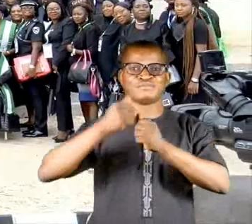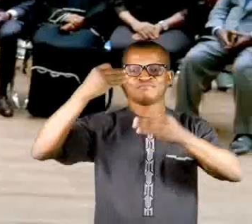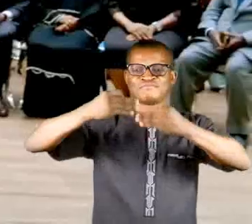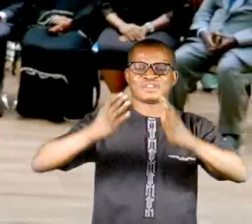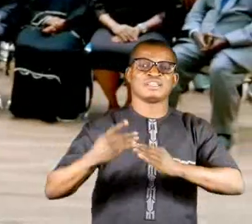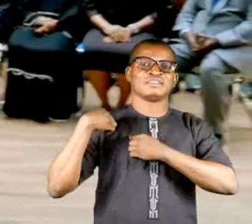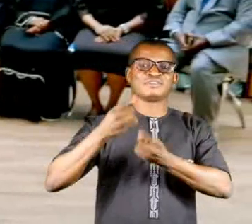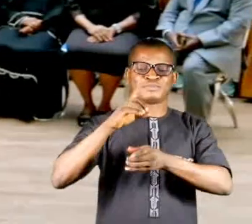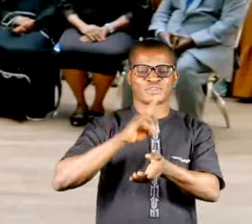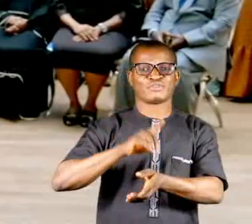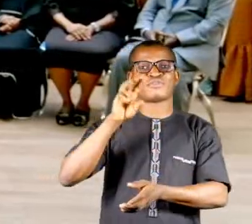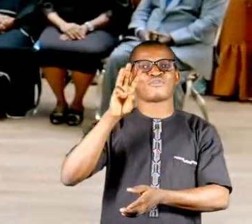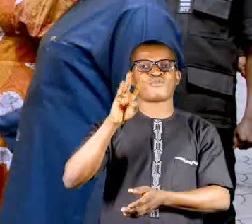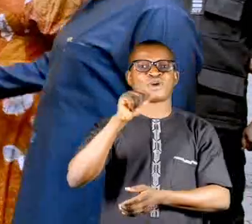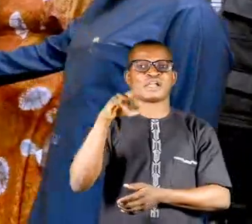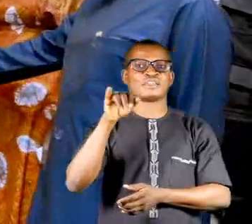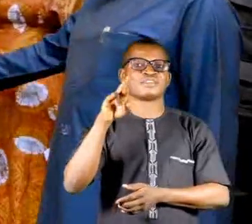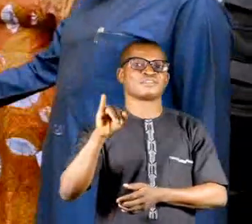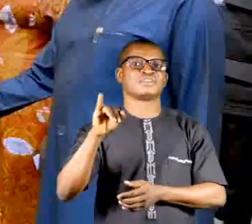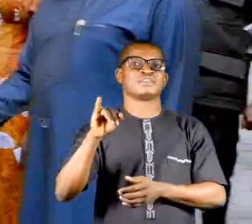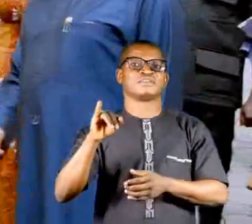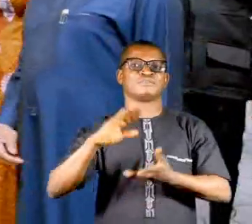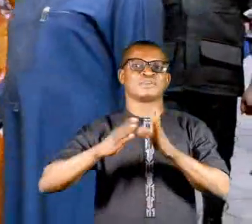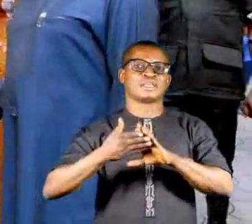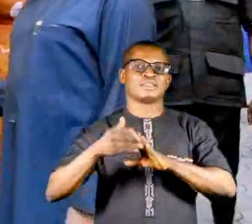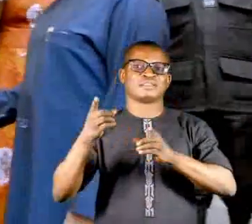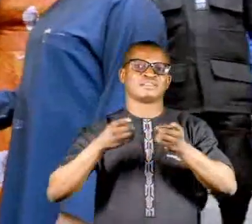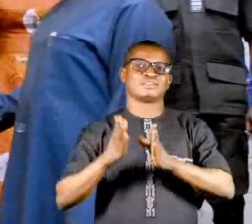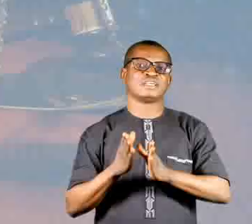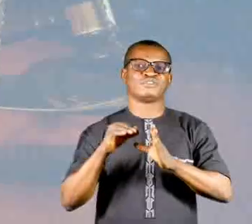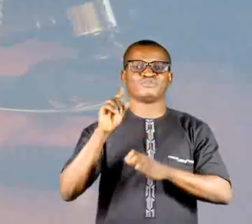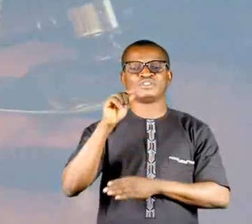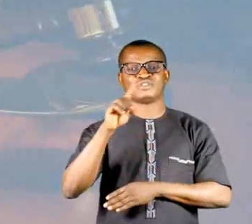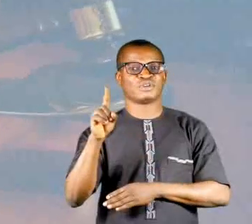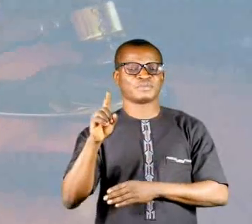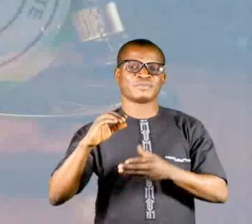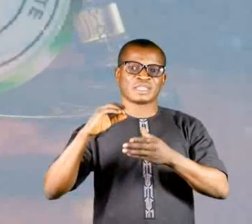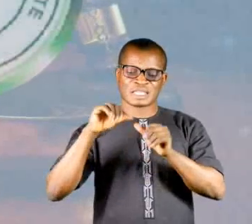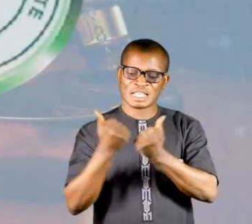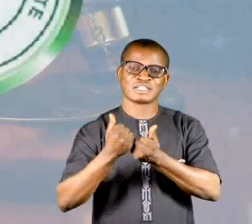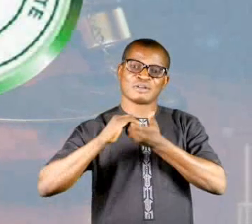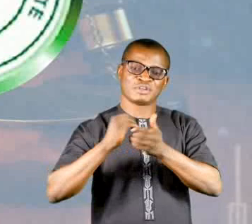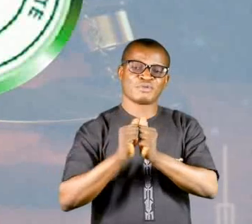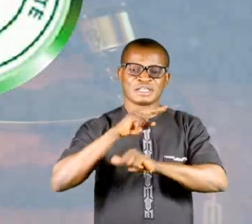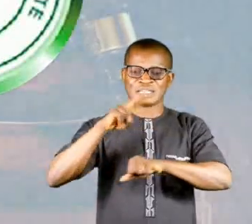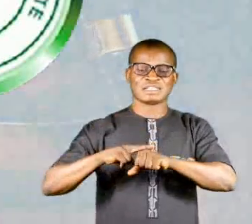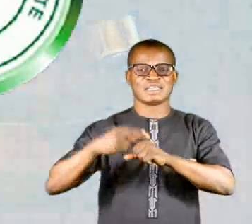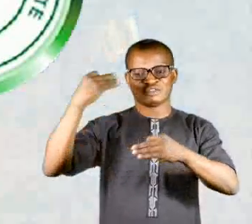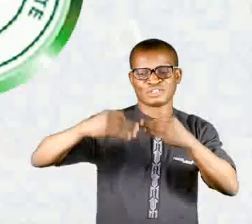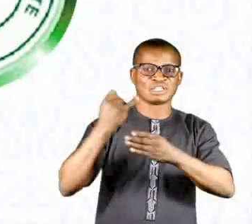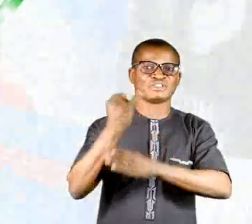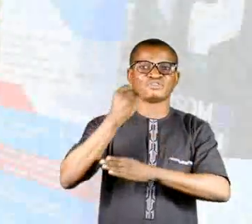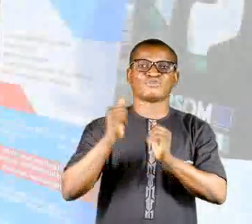judiciary since Dr. Fatima Waziri Azi assumed office in 2021. The agency's collaboration with the National